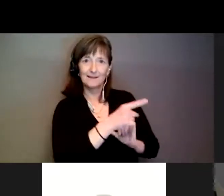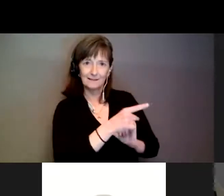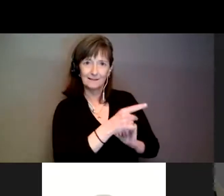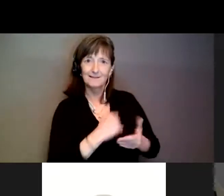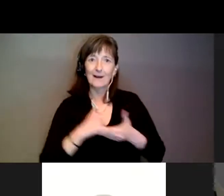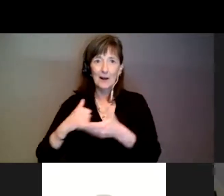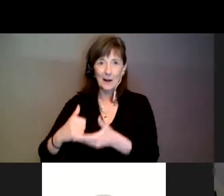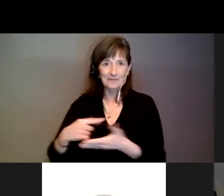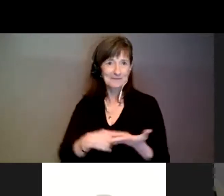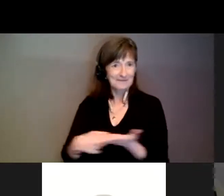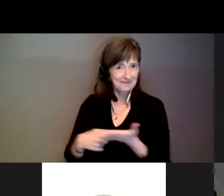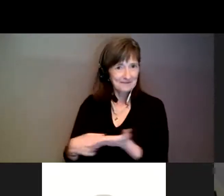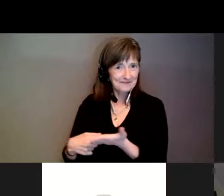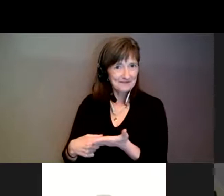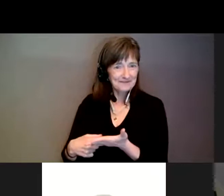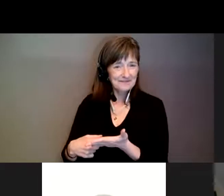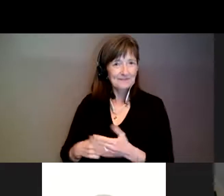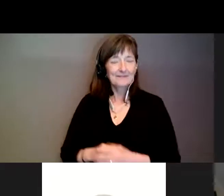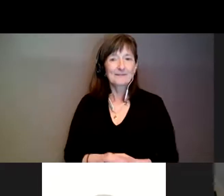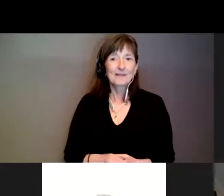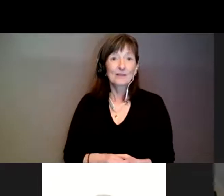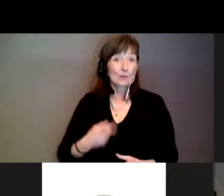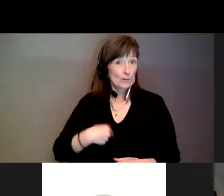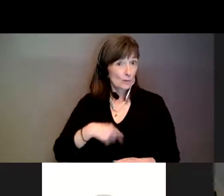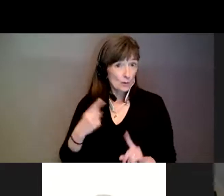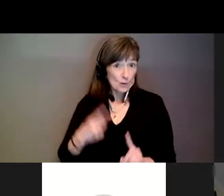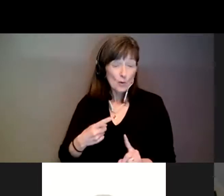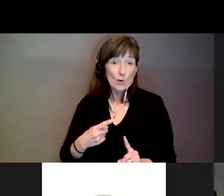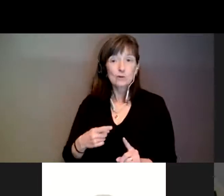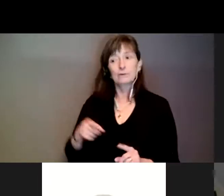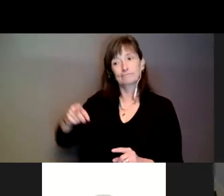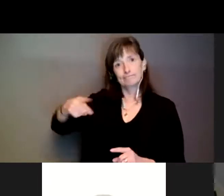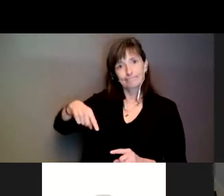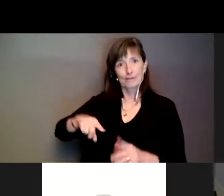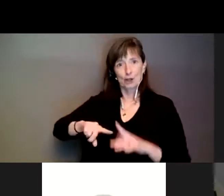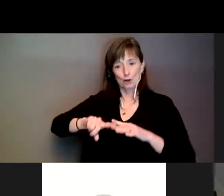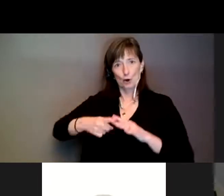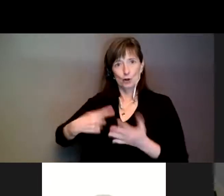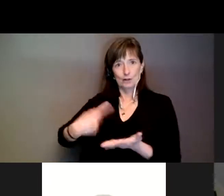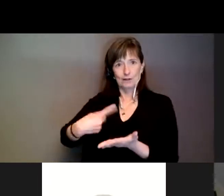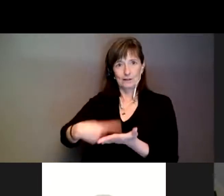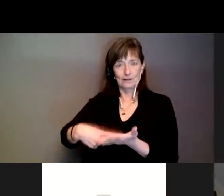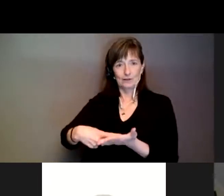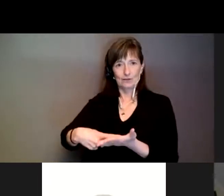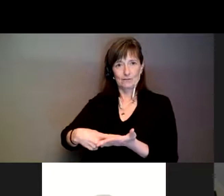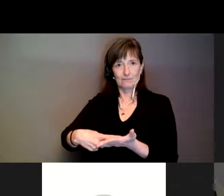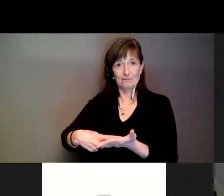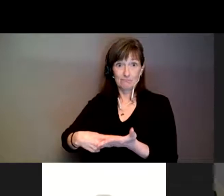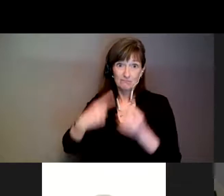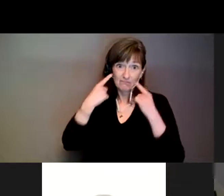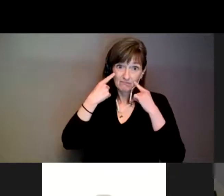So our goal was to get people talking about the issue, and it works.